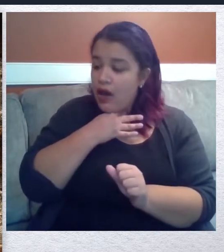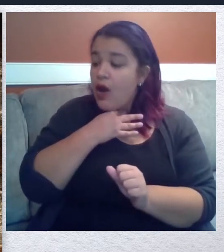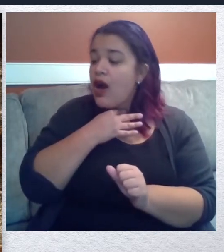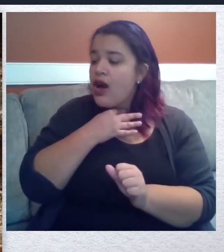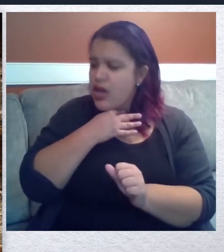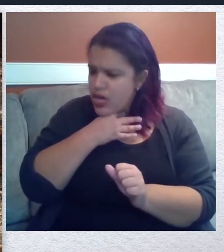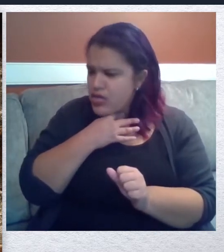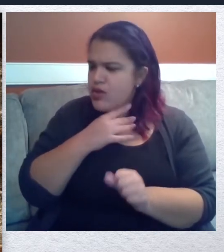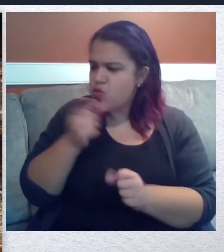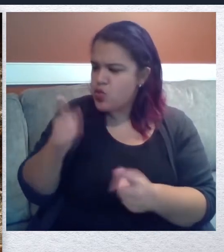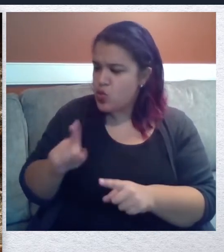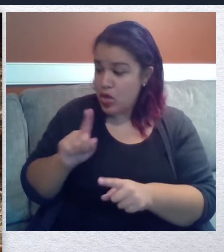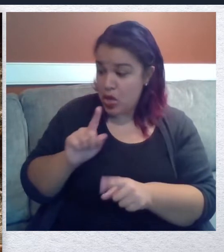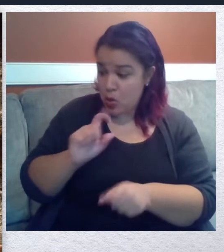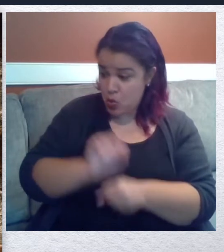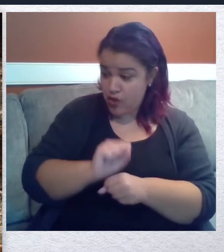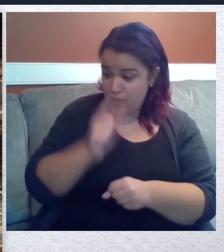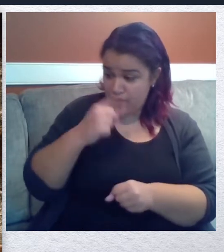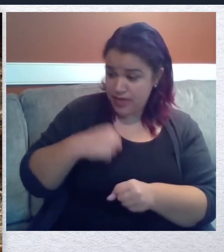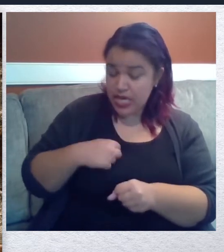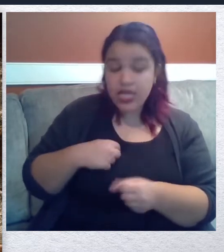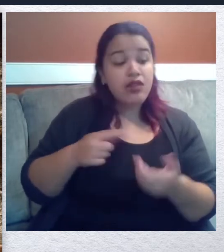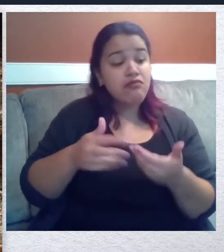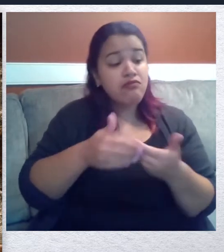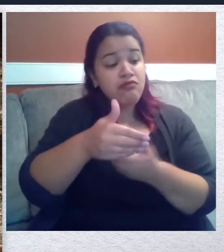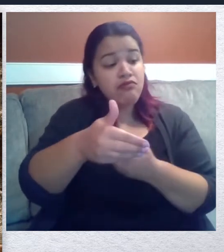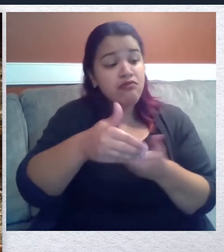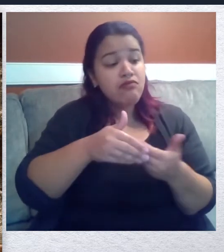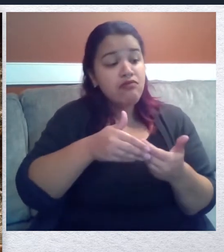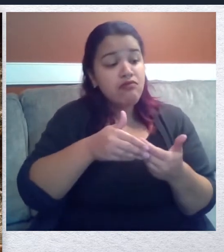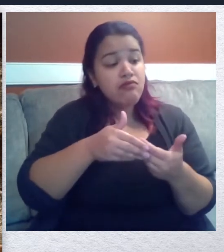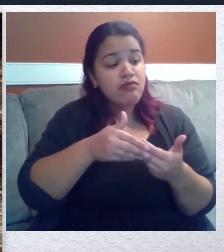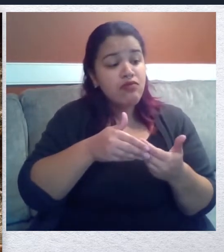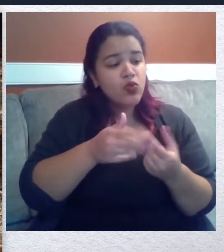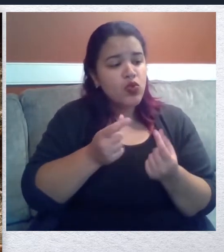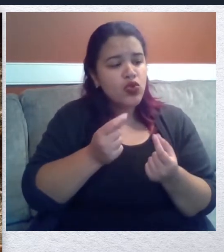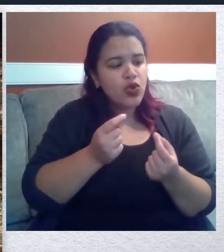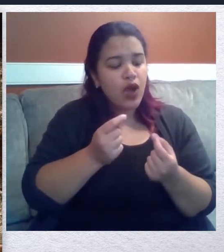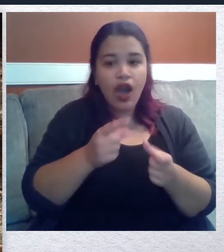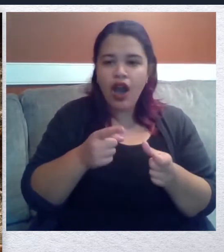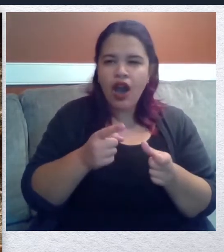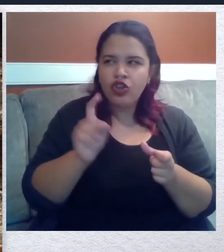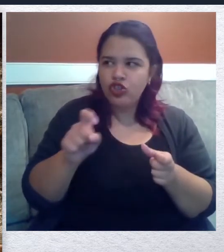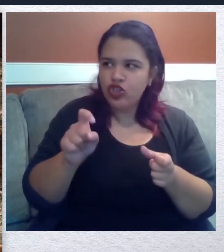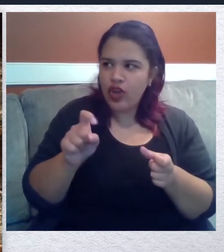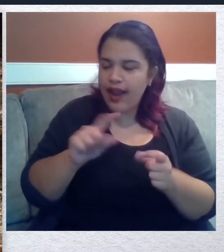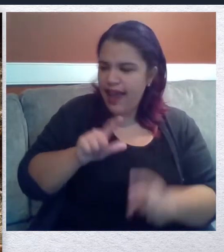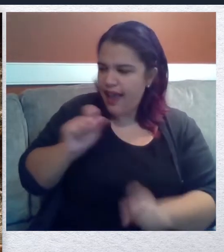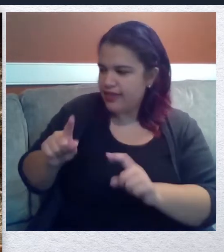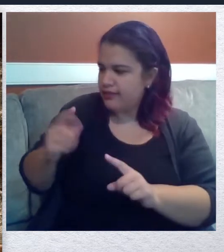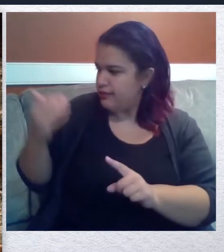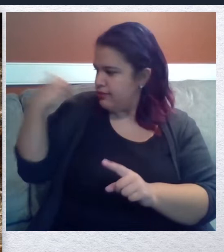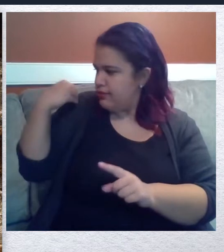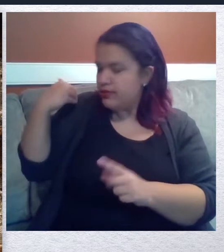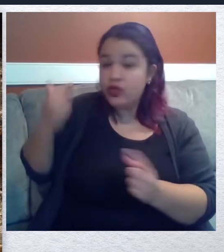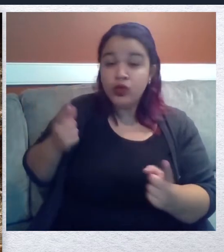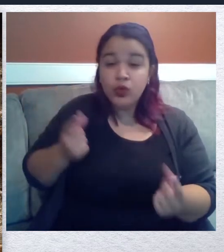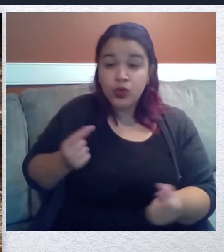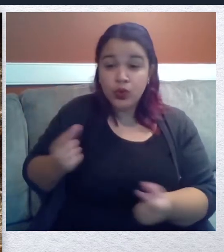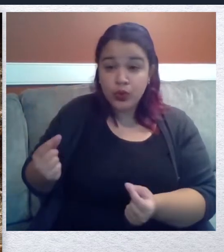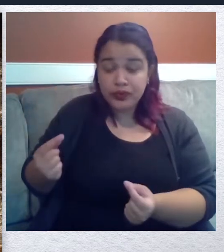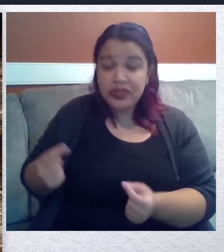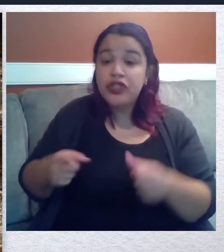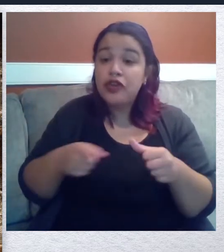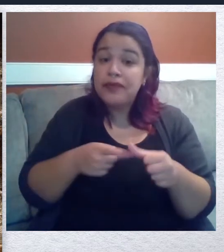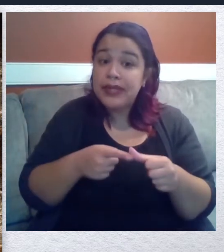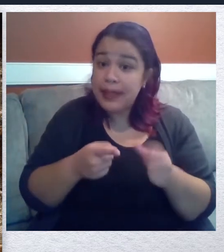example, if I wanted to find the best plumber to fix a leaky pipe, I might ask some plumbers to describe a time that they had